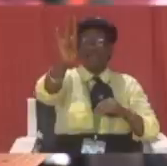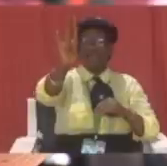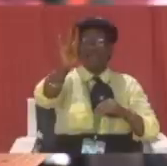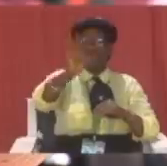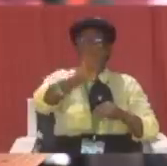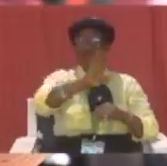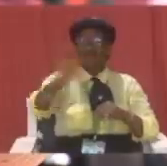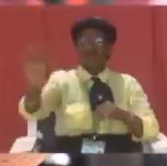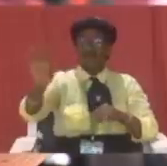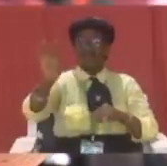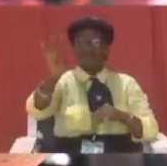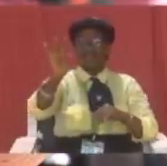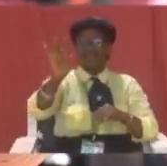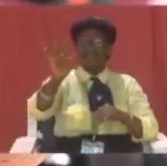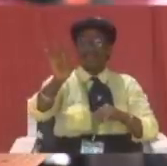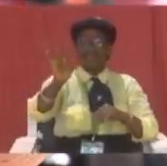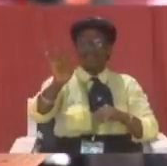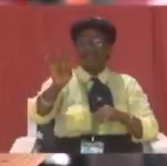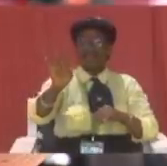verse 18.